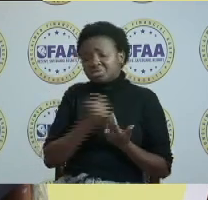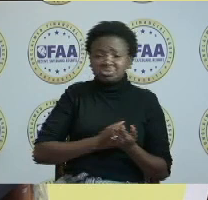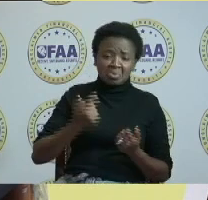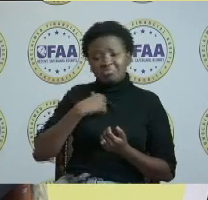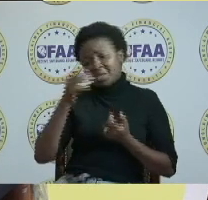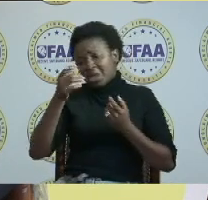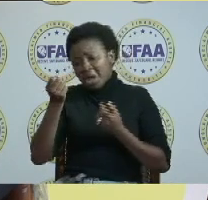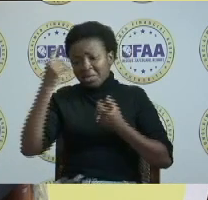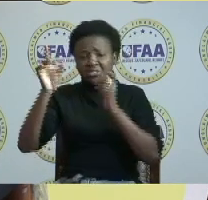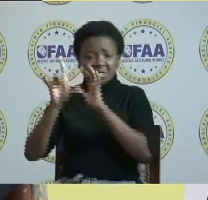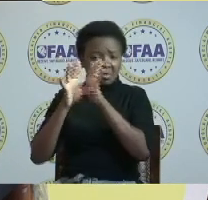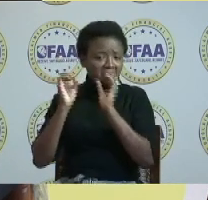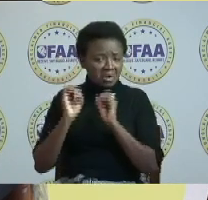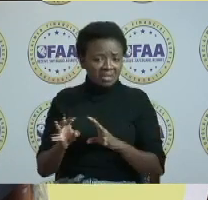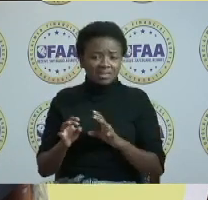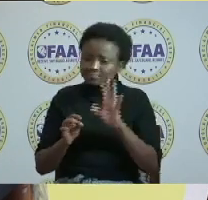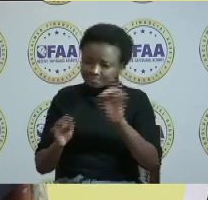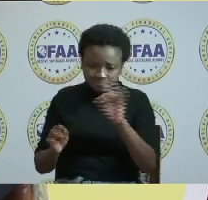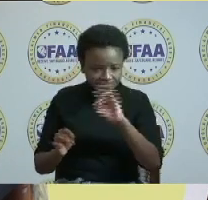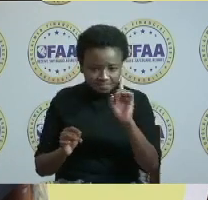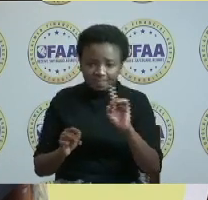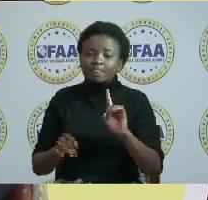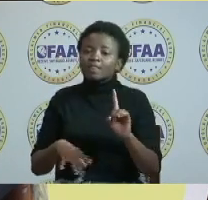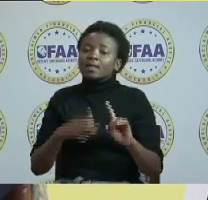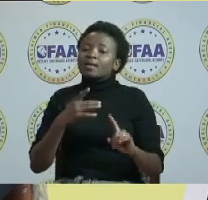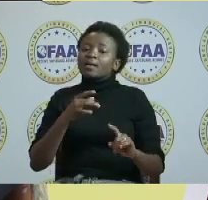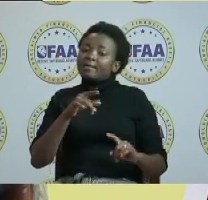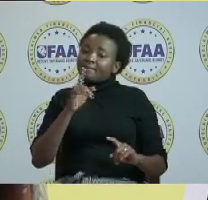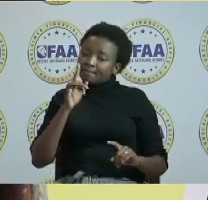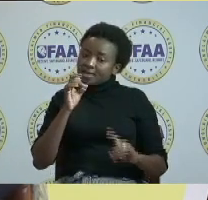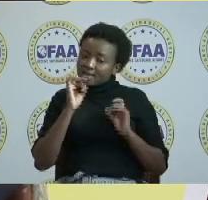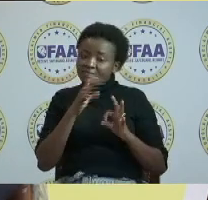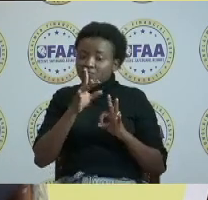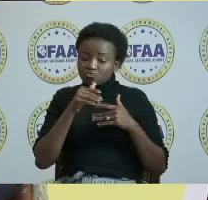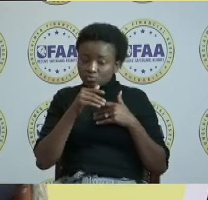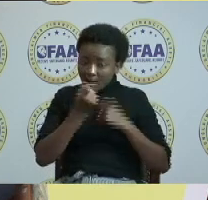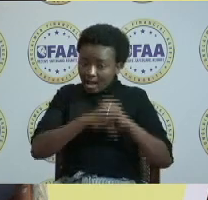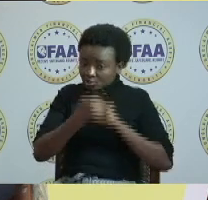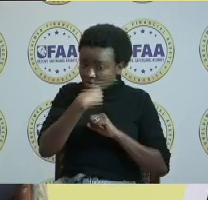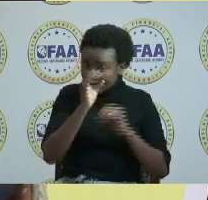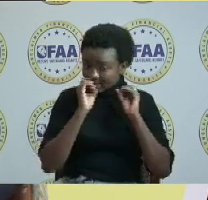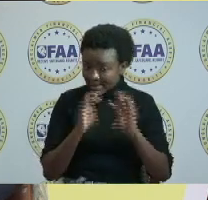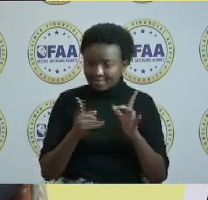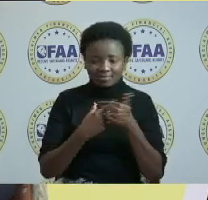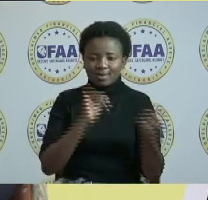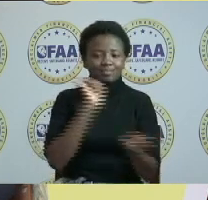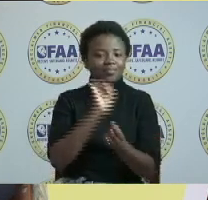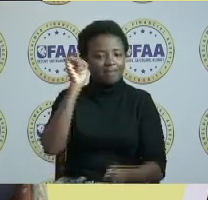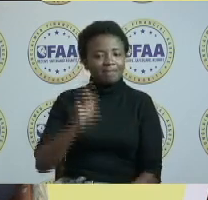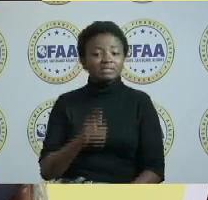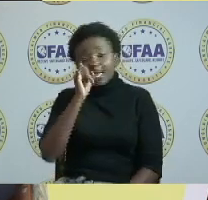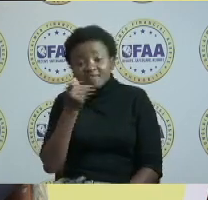that are very stiff. These penalties are three types, and I think my colleague Beatrice will be sharing more with you on